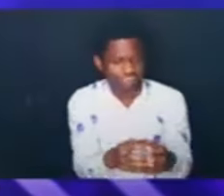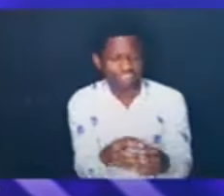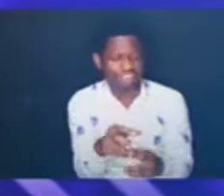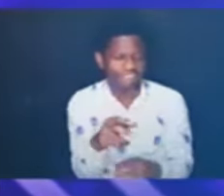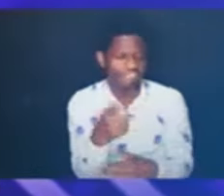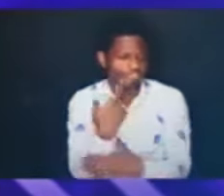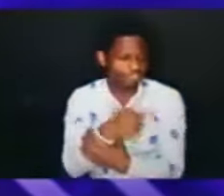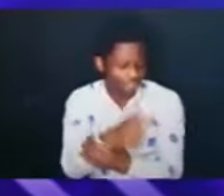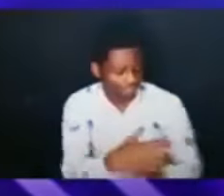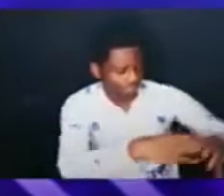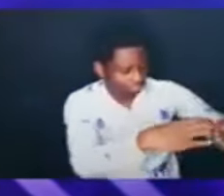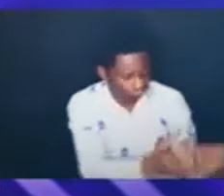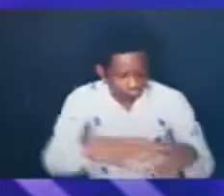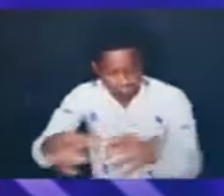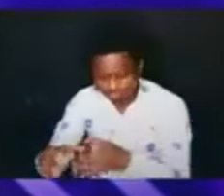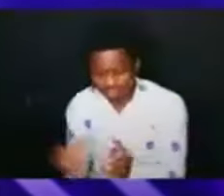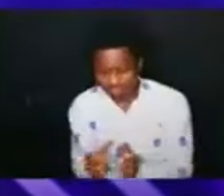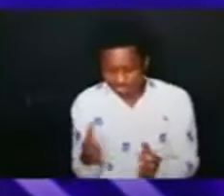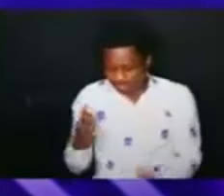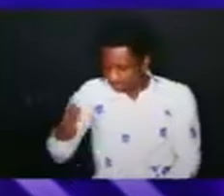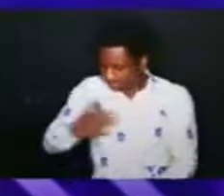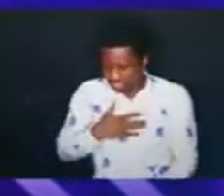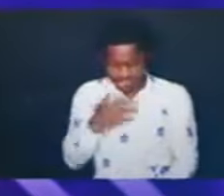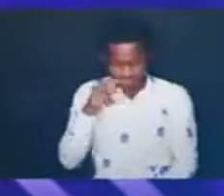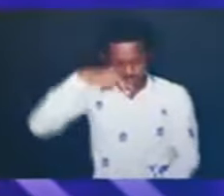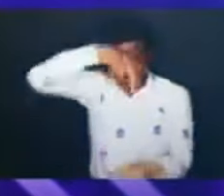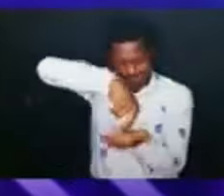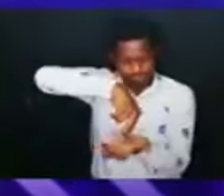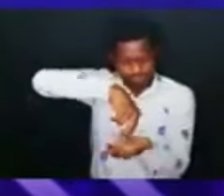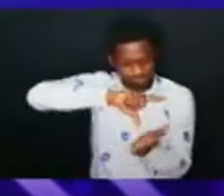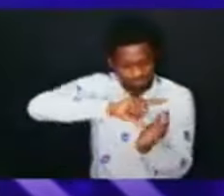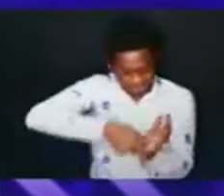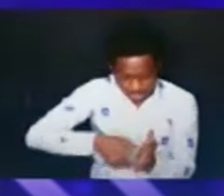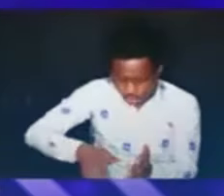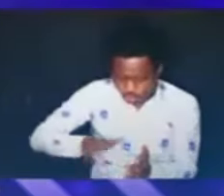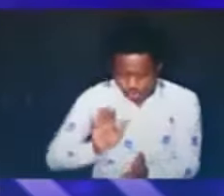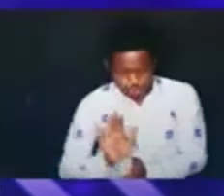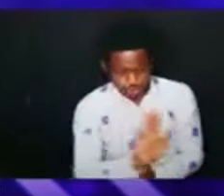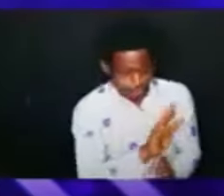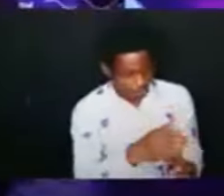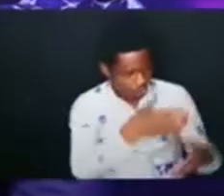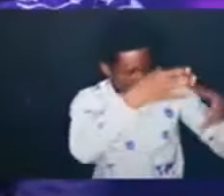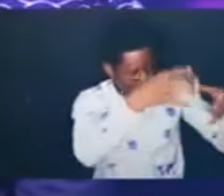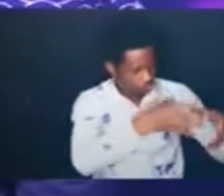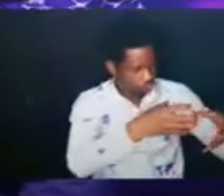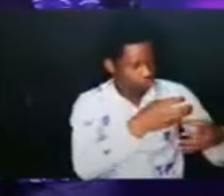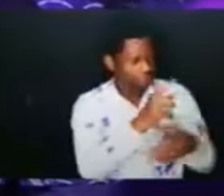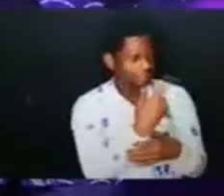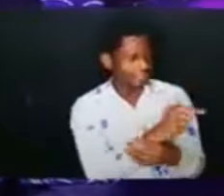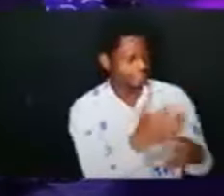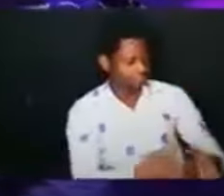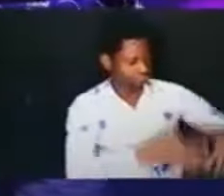upright, while your sheaves gathered around mine and bowed down to it. Na she ye